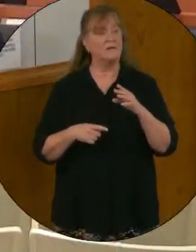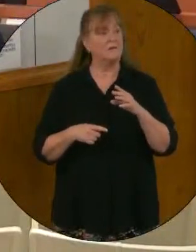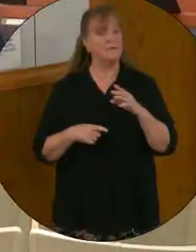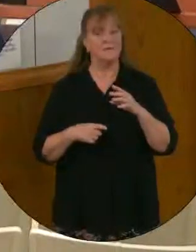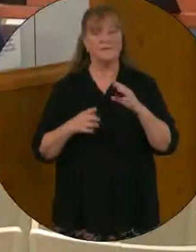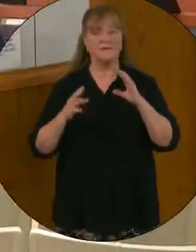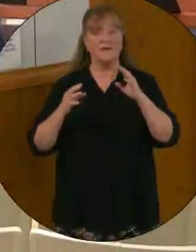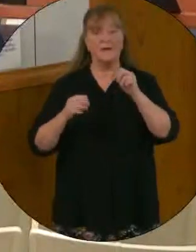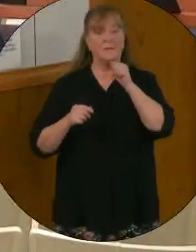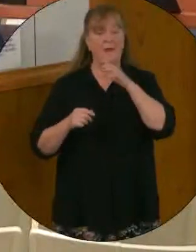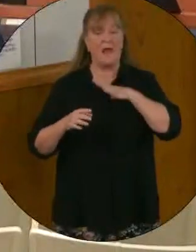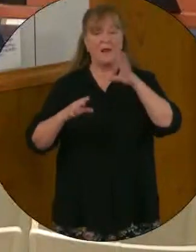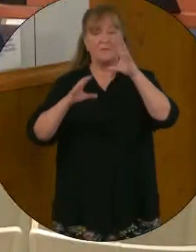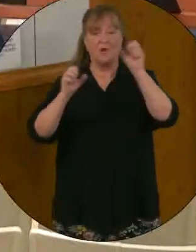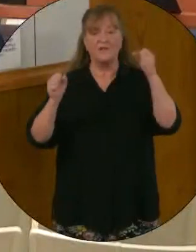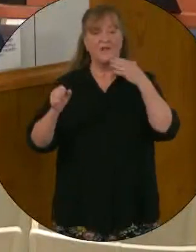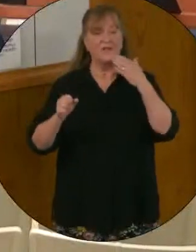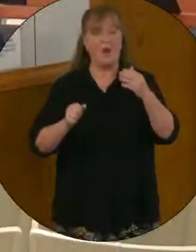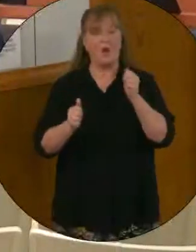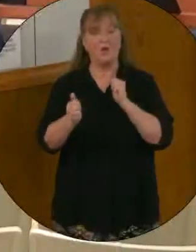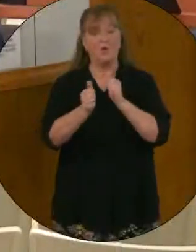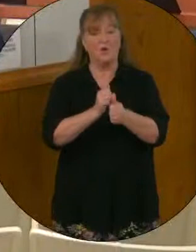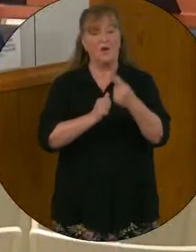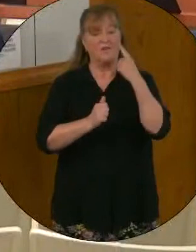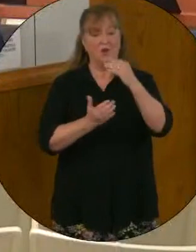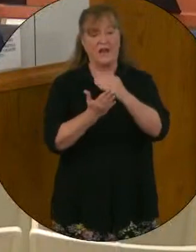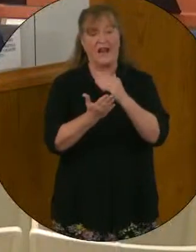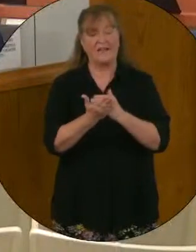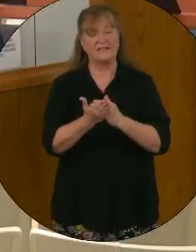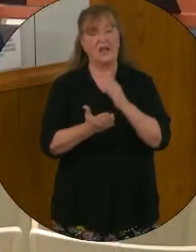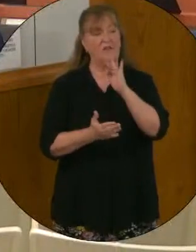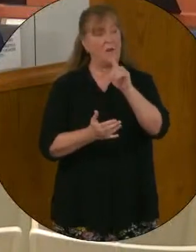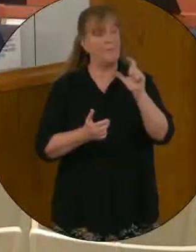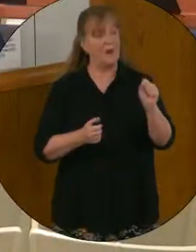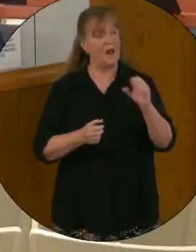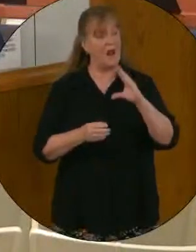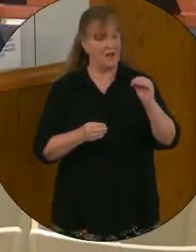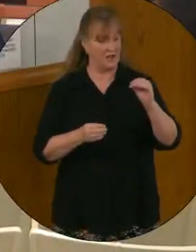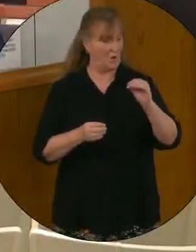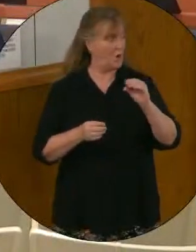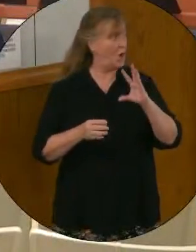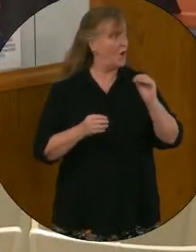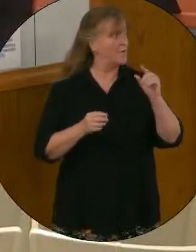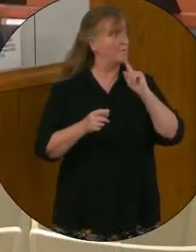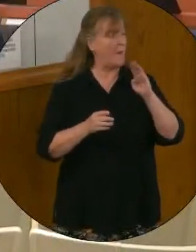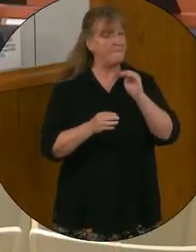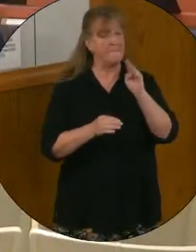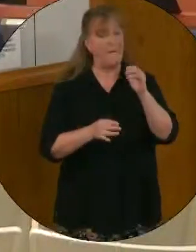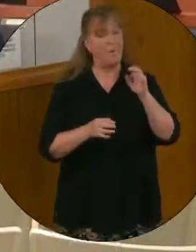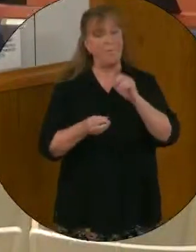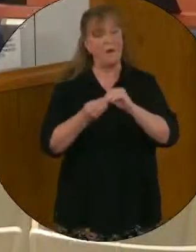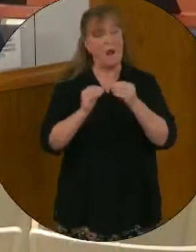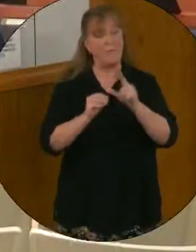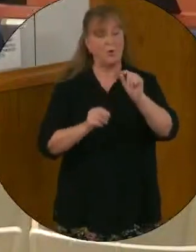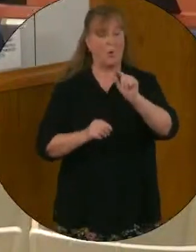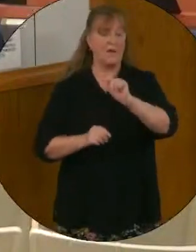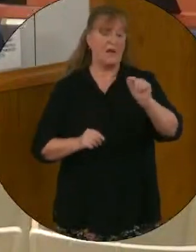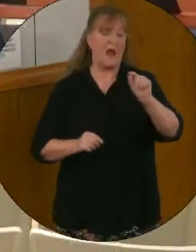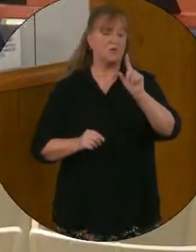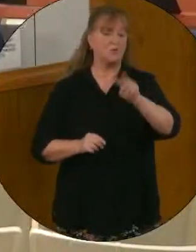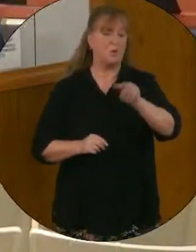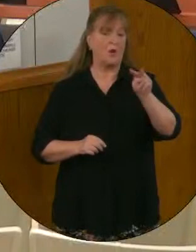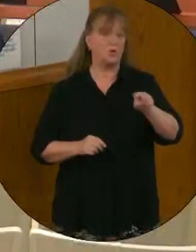Thank you, Madam President. Ratified warrants as listed in the bills payable, transmittal, and board memorandum number